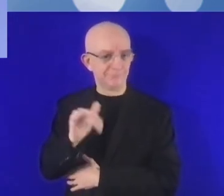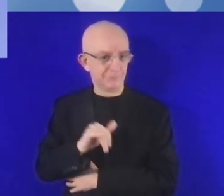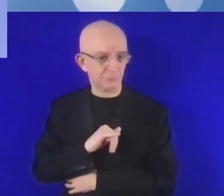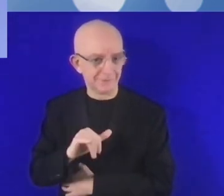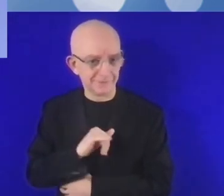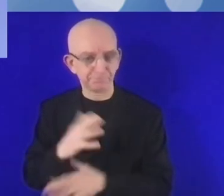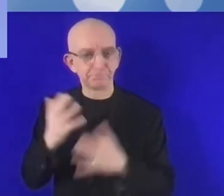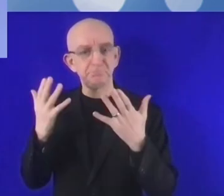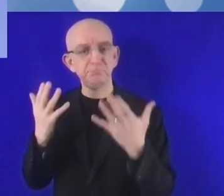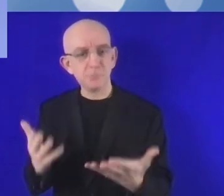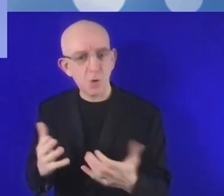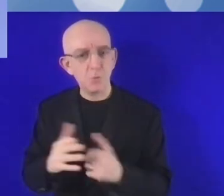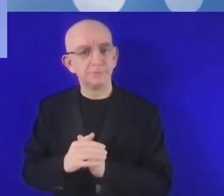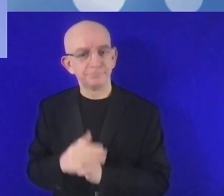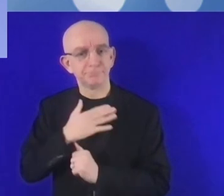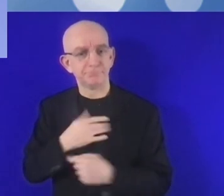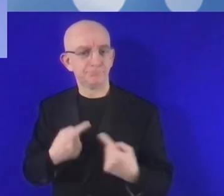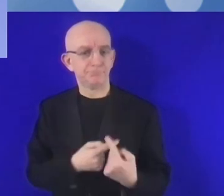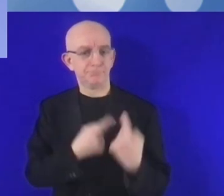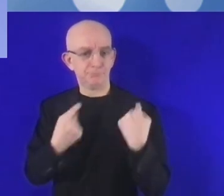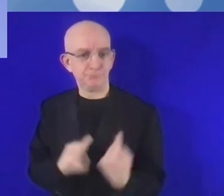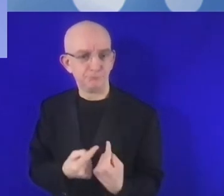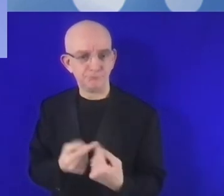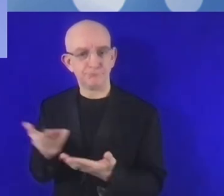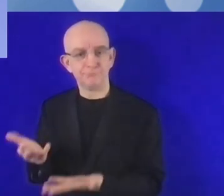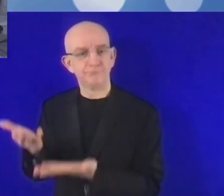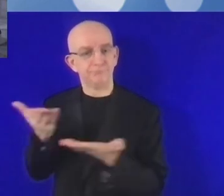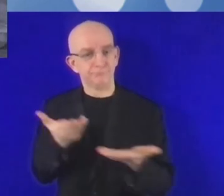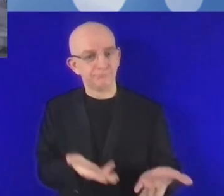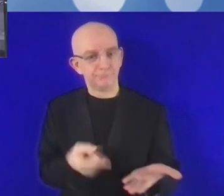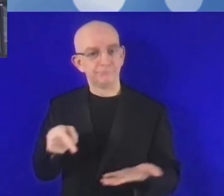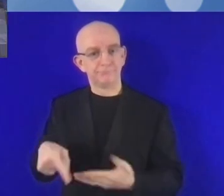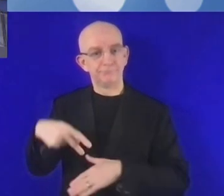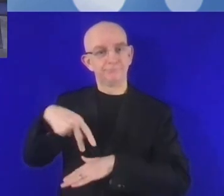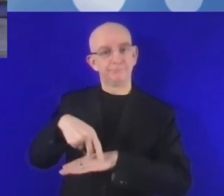Kosiławy Anna Akpau-Kamasa, who is with us in Katowice.